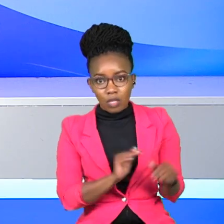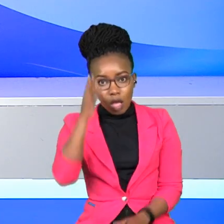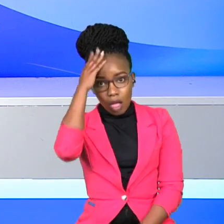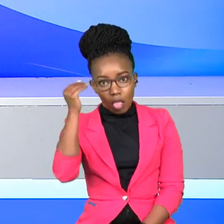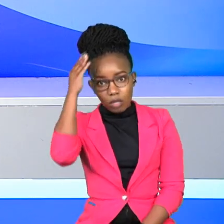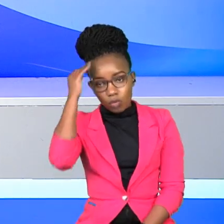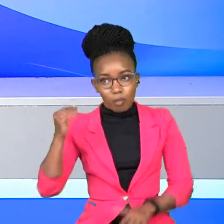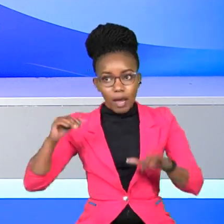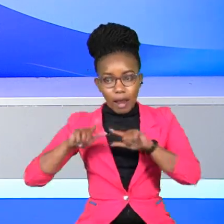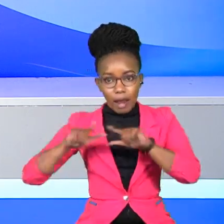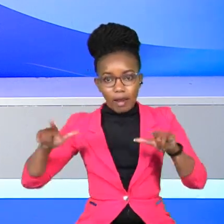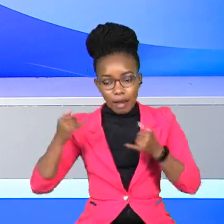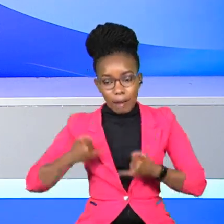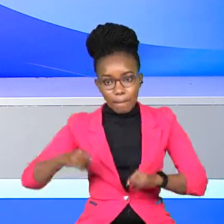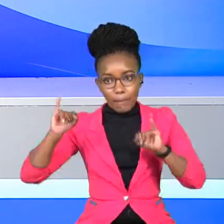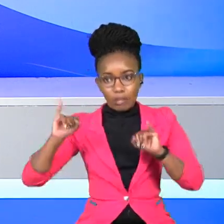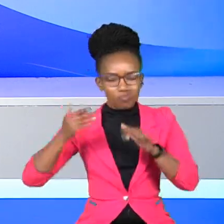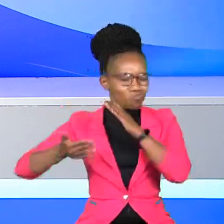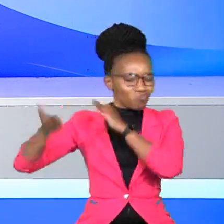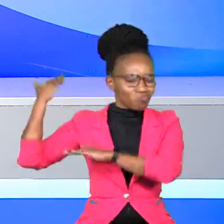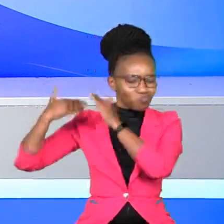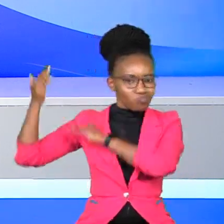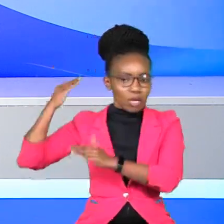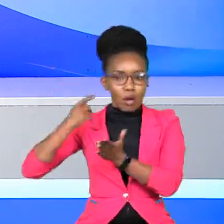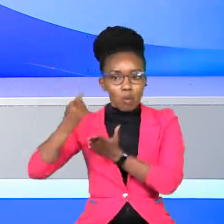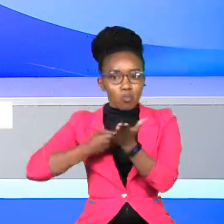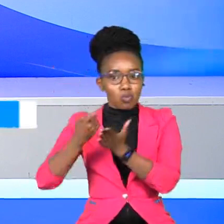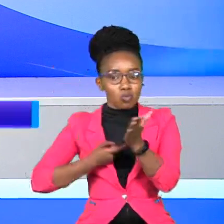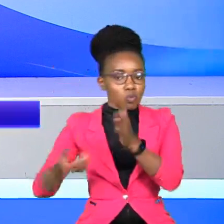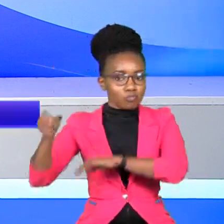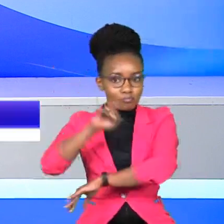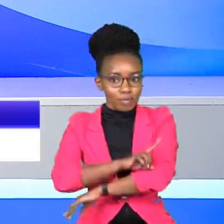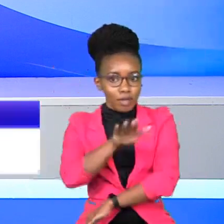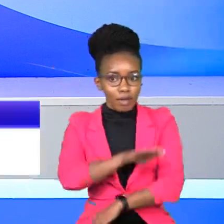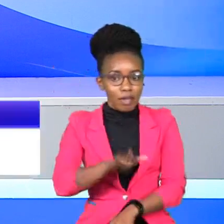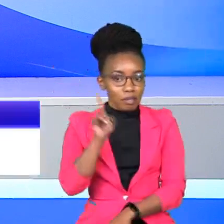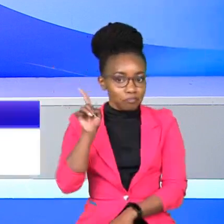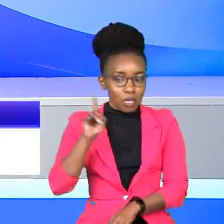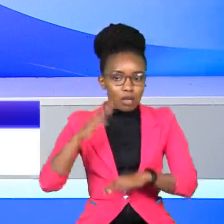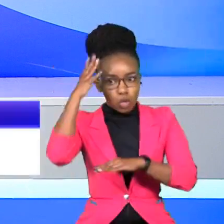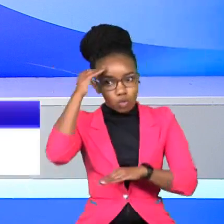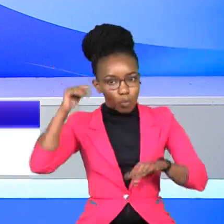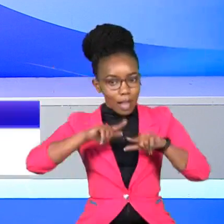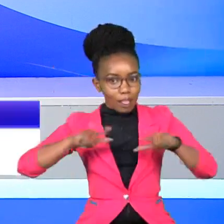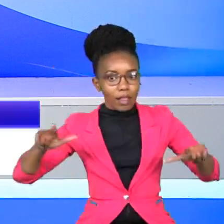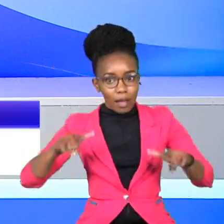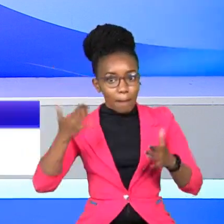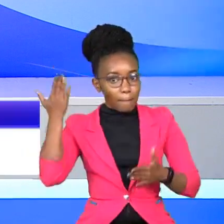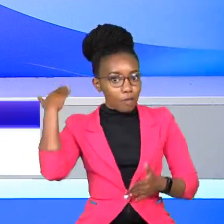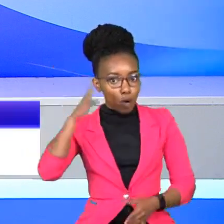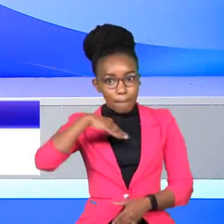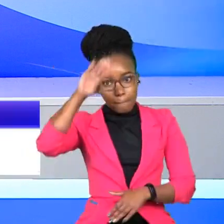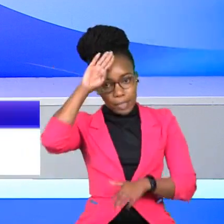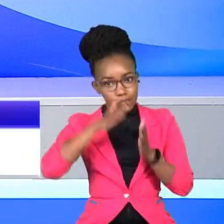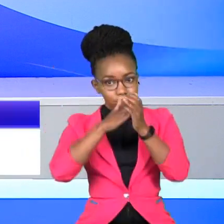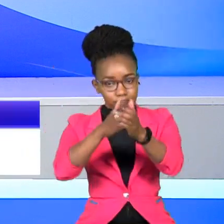Somaliland's claim to independence dates back to the colonial days. The area now known as Somaliland was a British protectorate, while